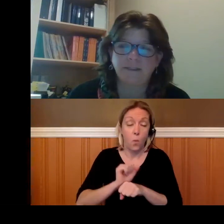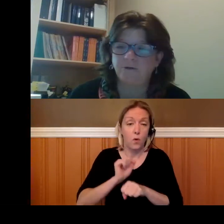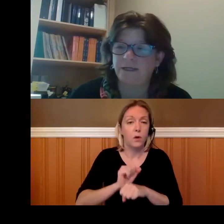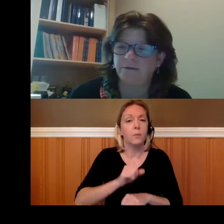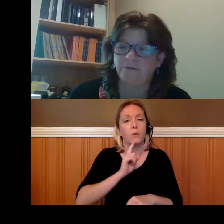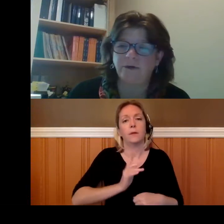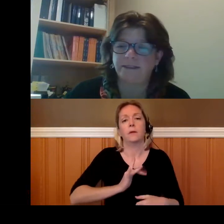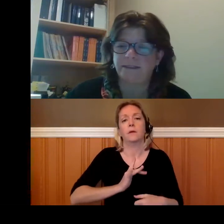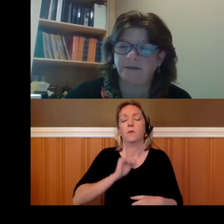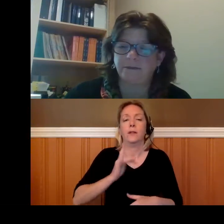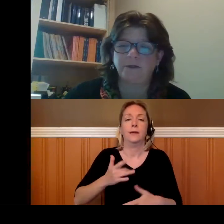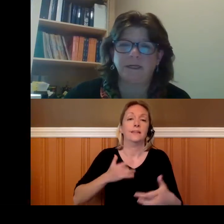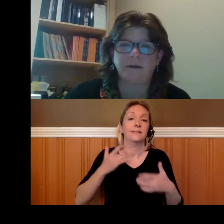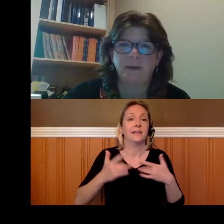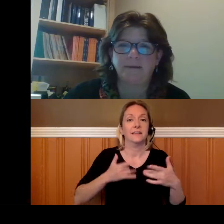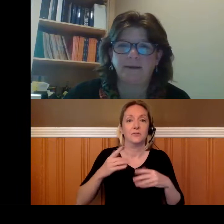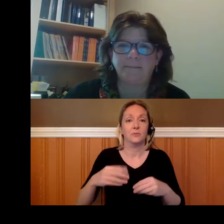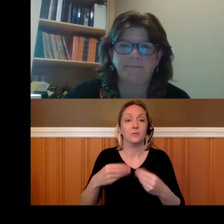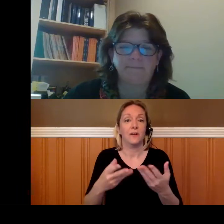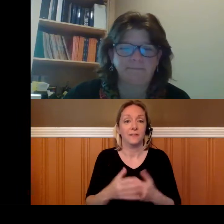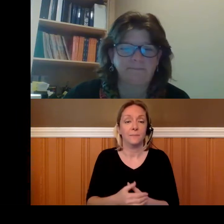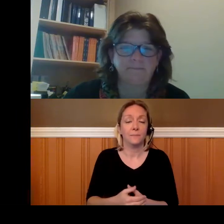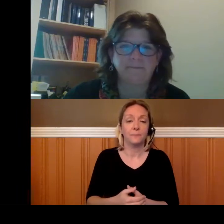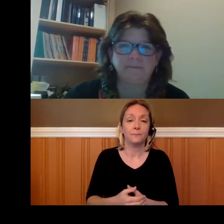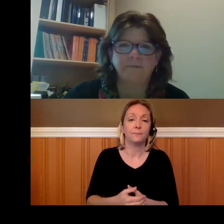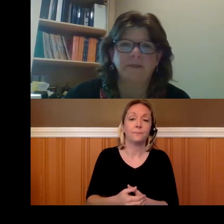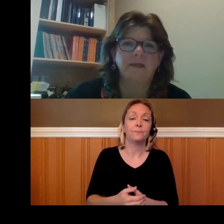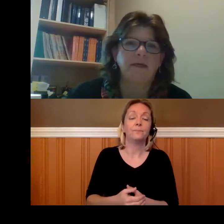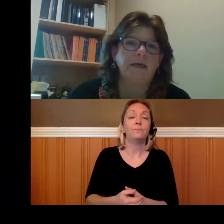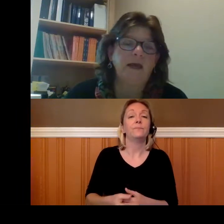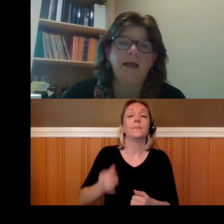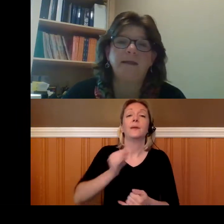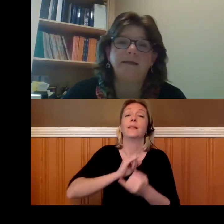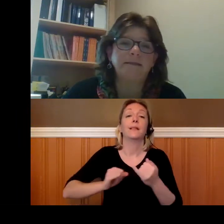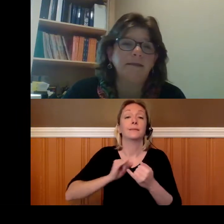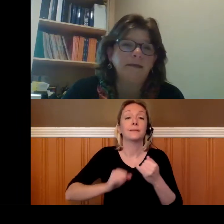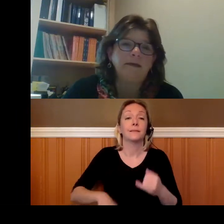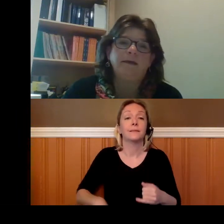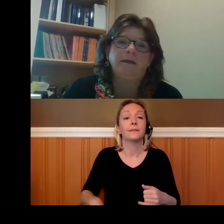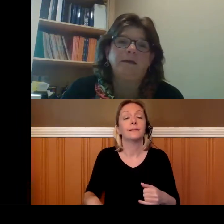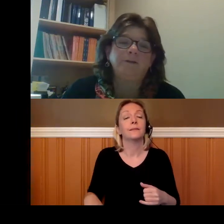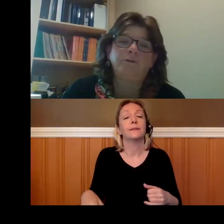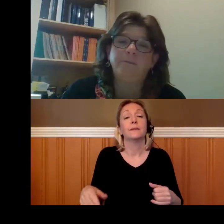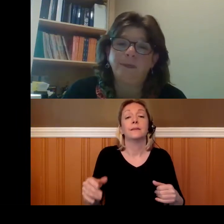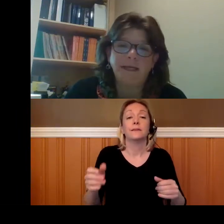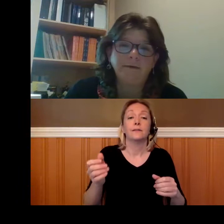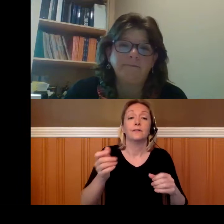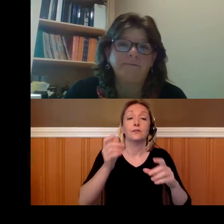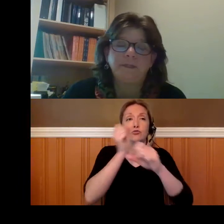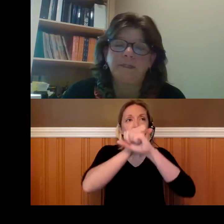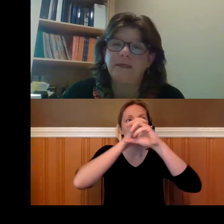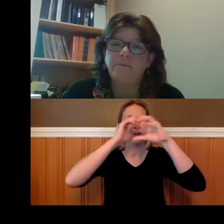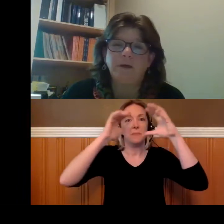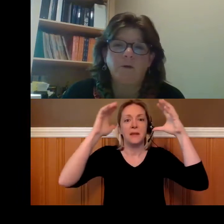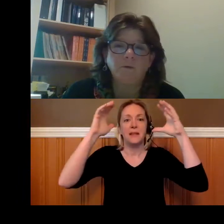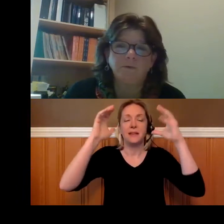series. We're excited about that. And lastly, dream big, set big goals, and